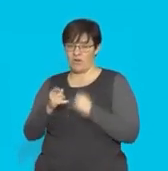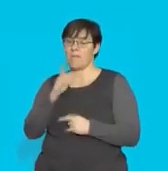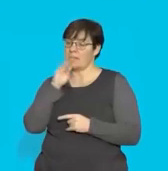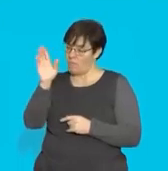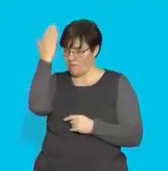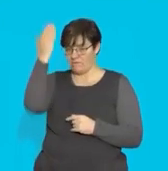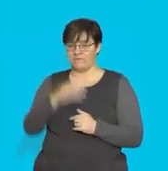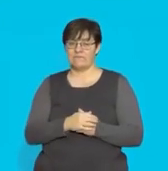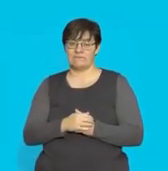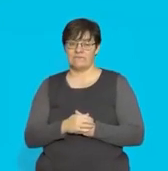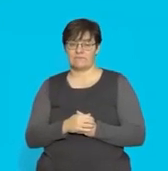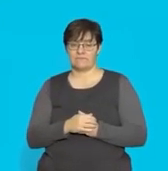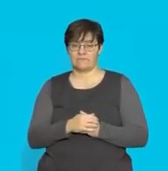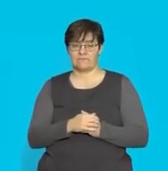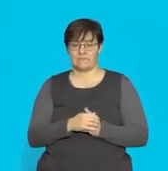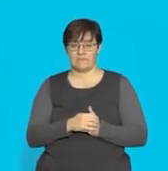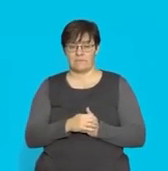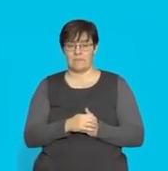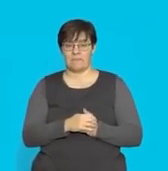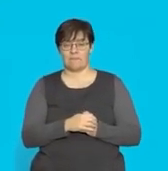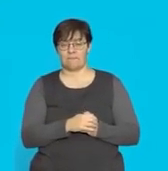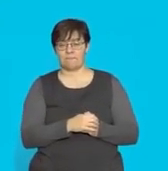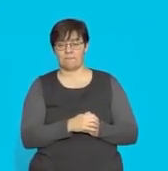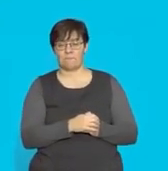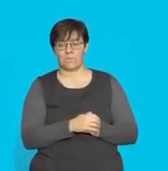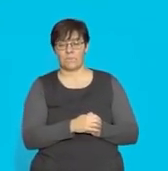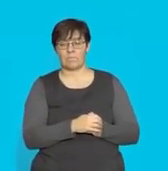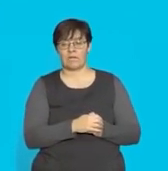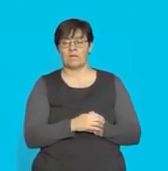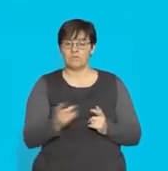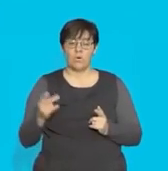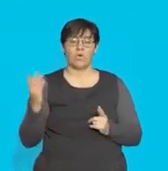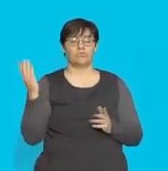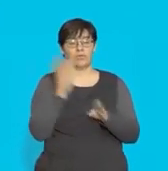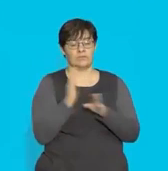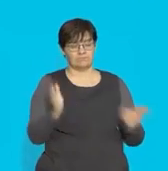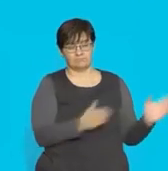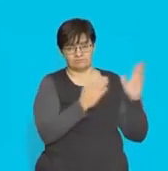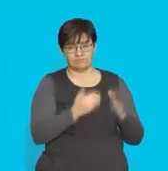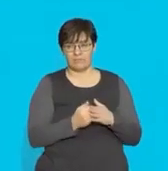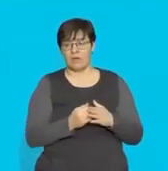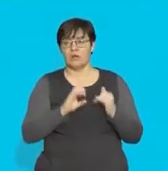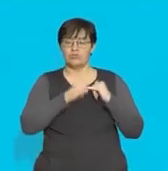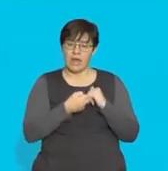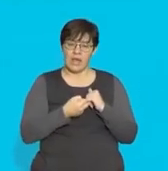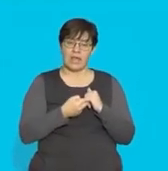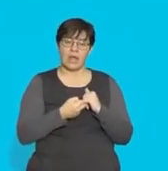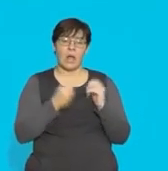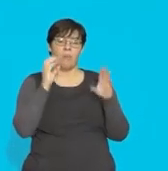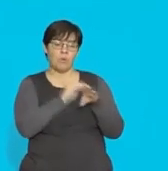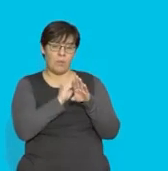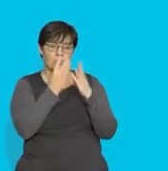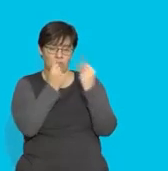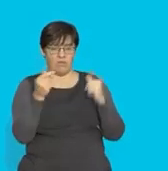an incorrect way of representing sex-linked characteristics. So let's get straight into trying to work